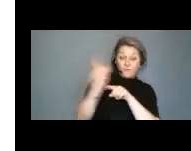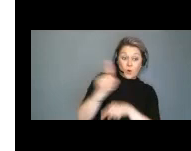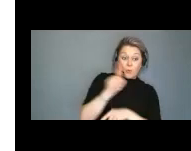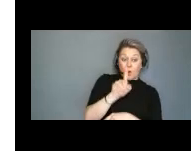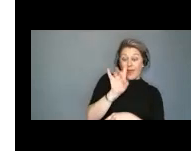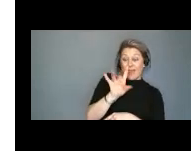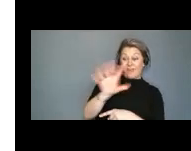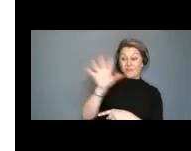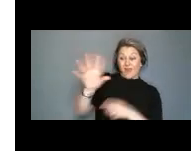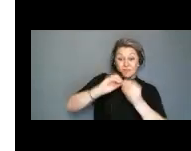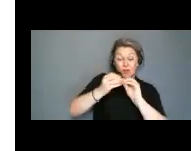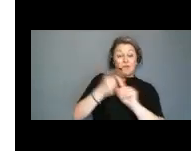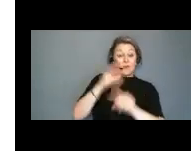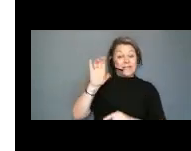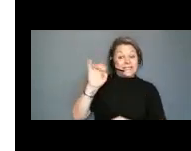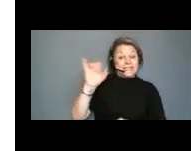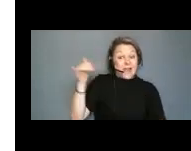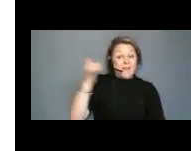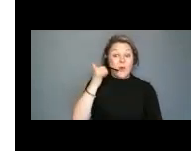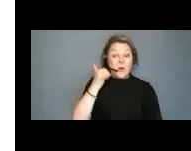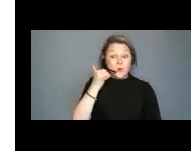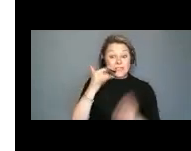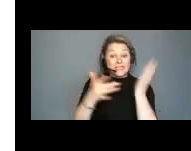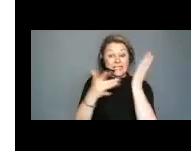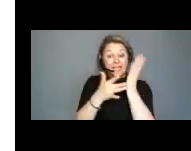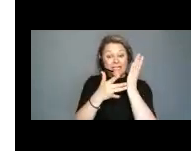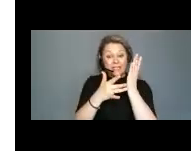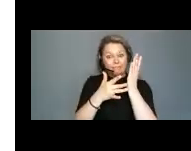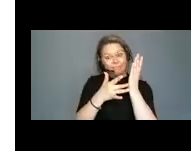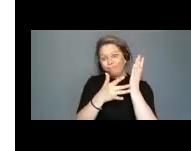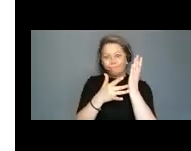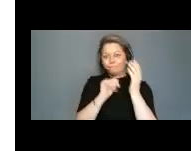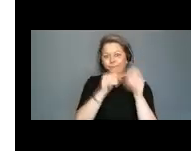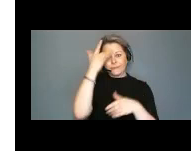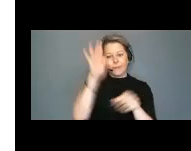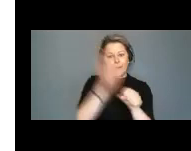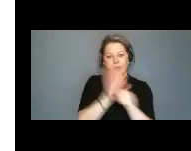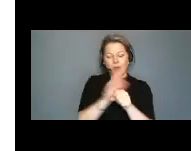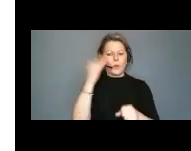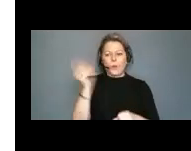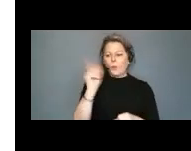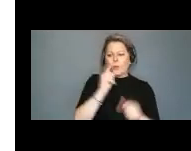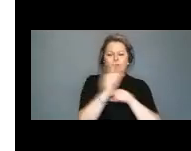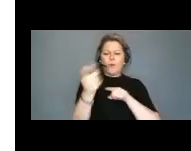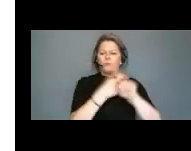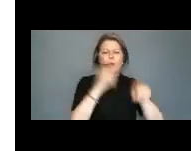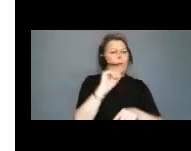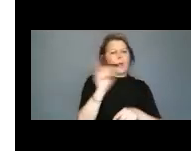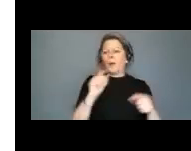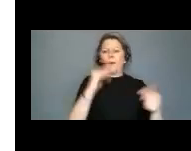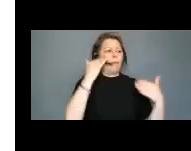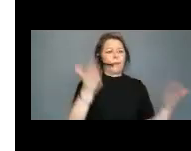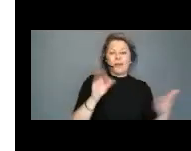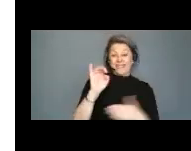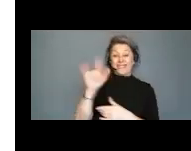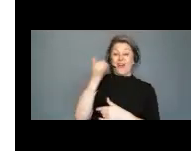phone, sometimes the technology isn't smart enough to know where the person's calling from. So you may use a cell phone on the